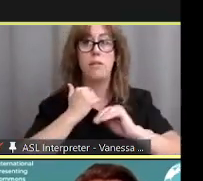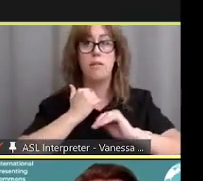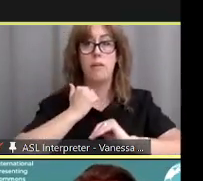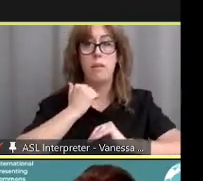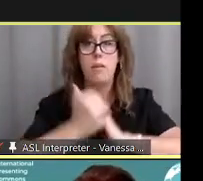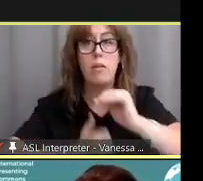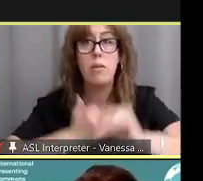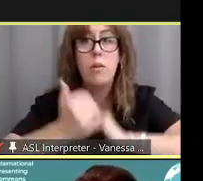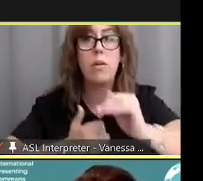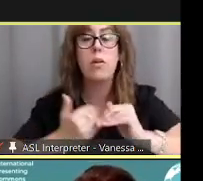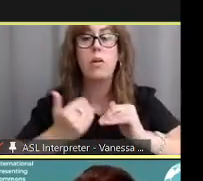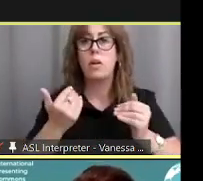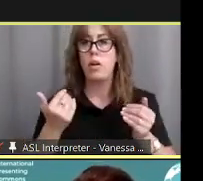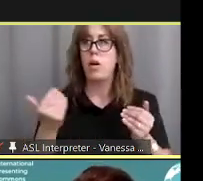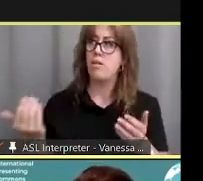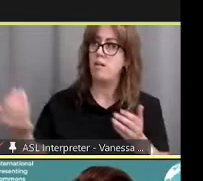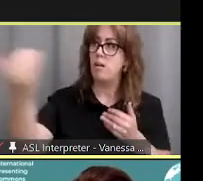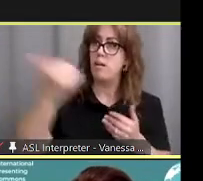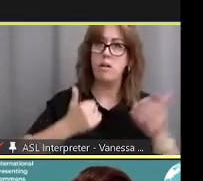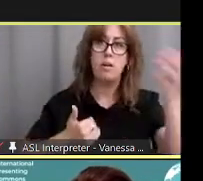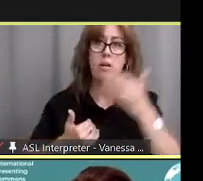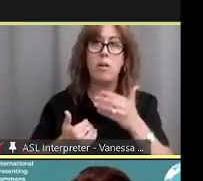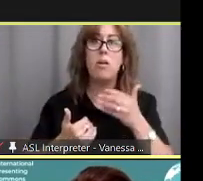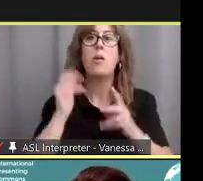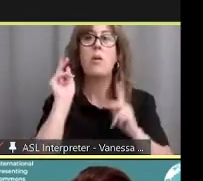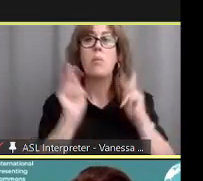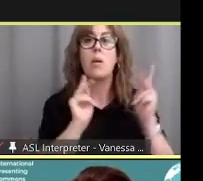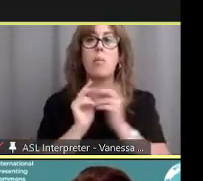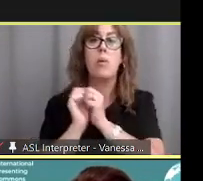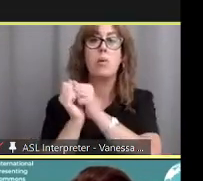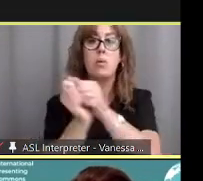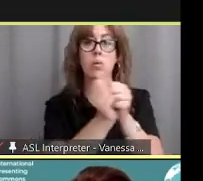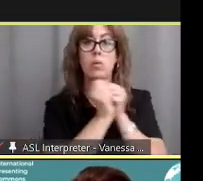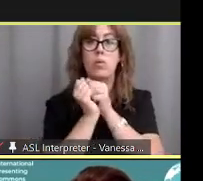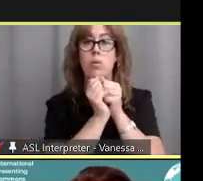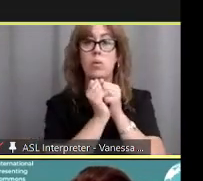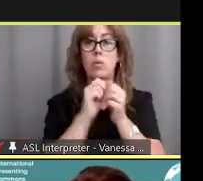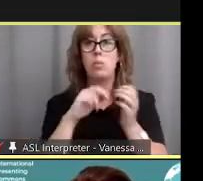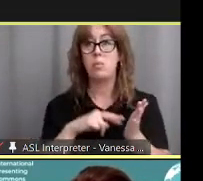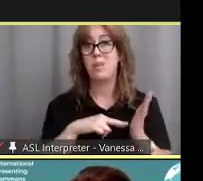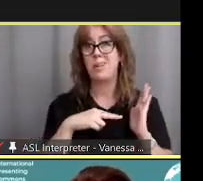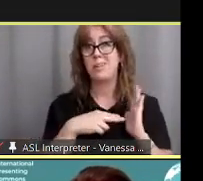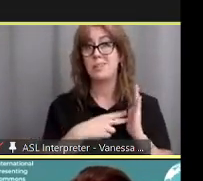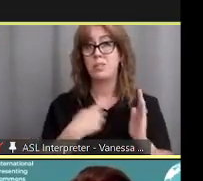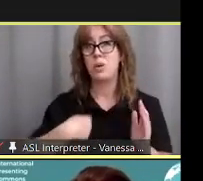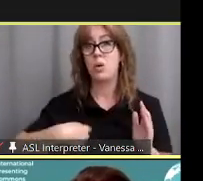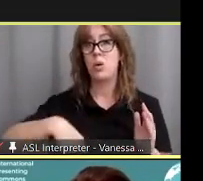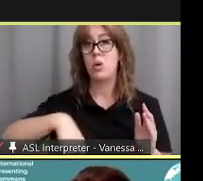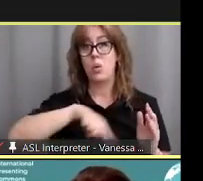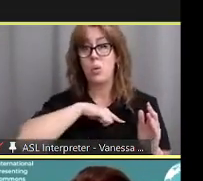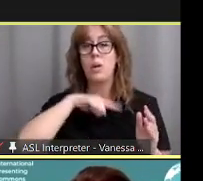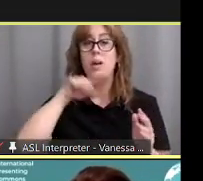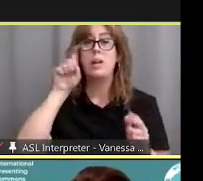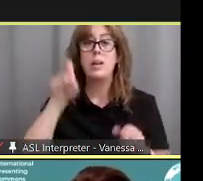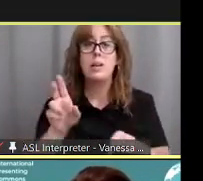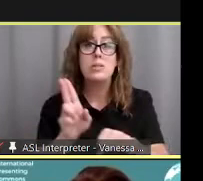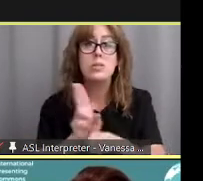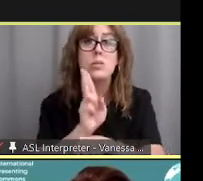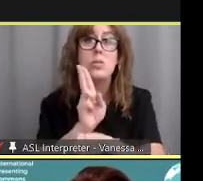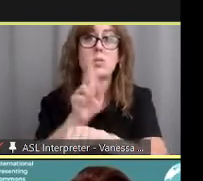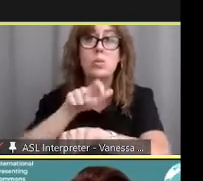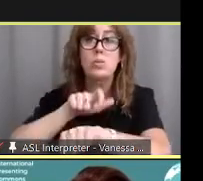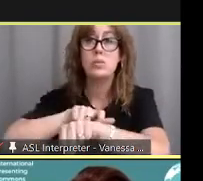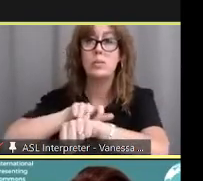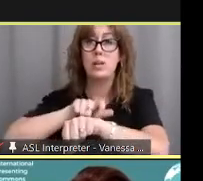bringing people together, is also about taking time to know the people, to know